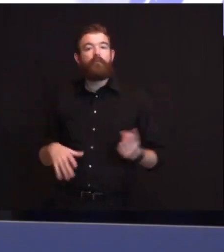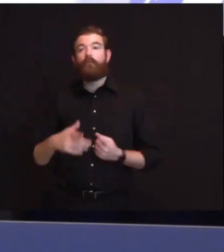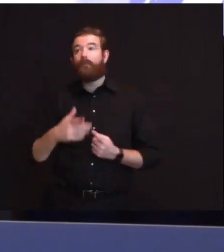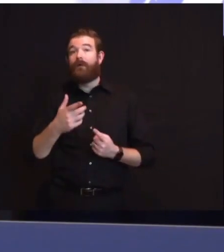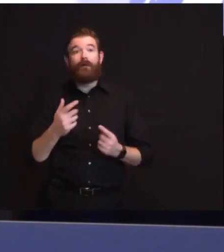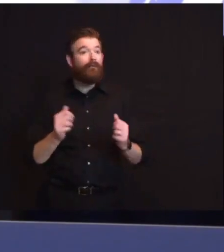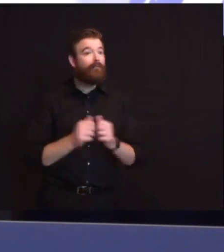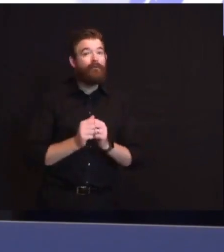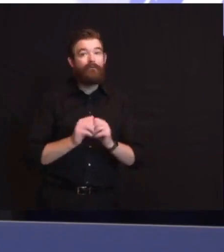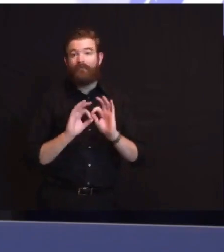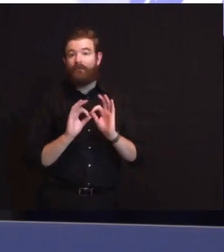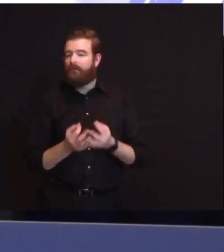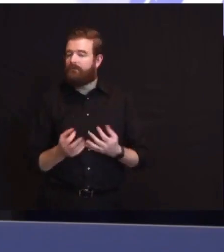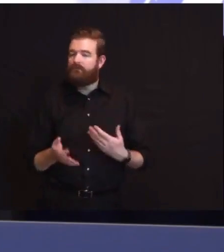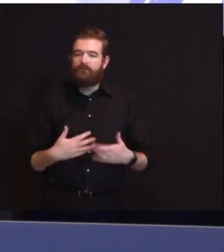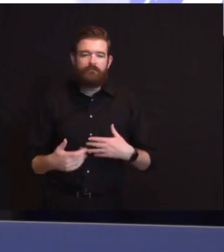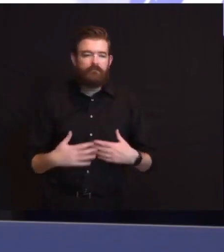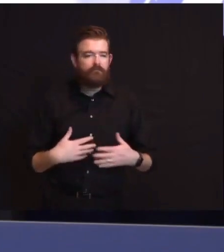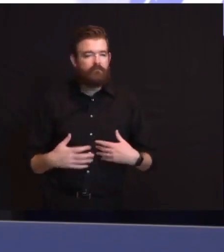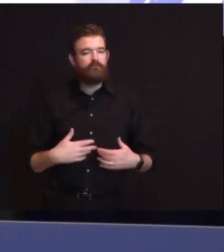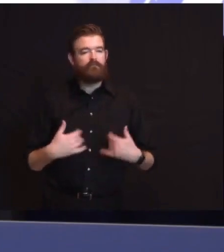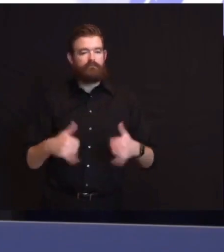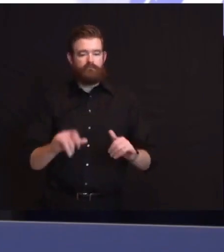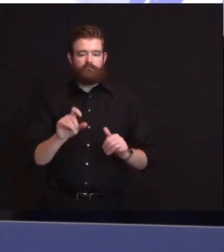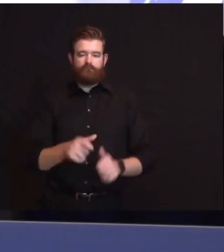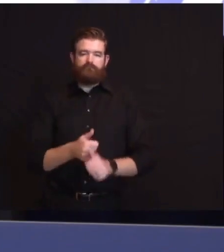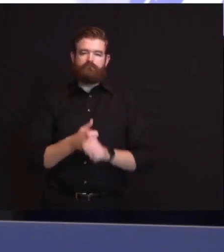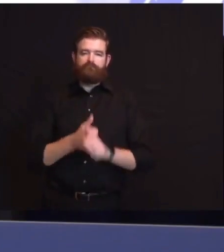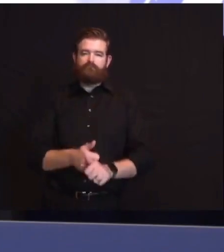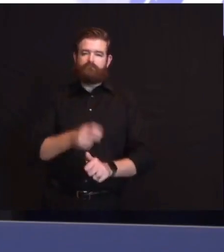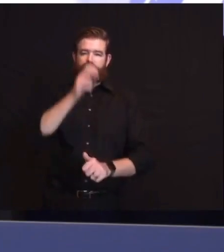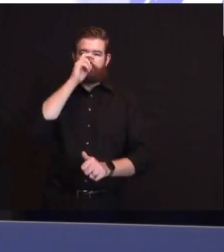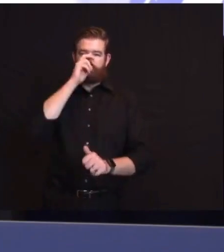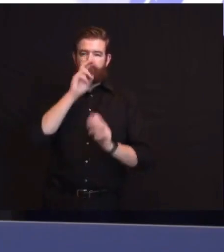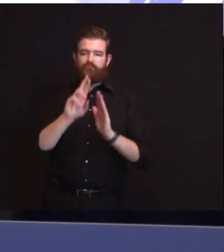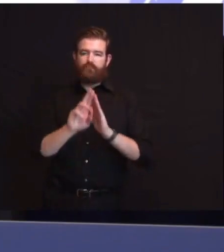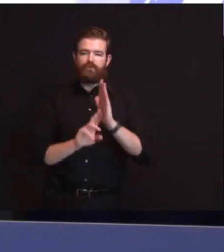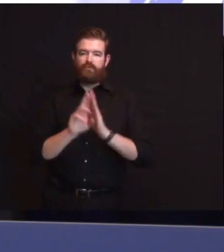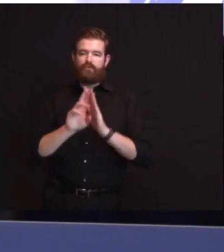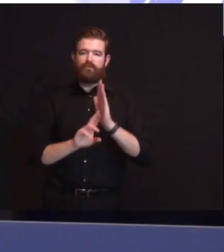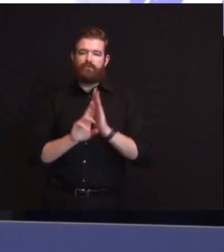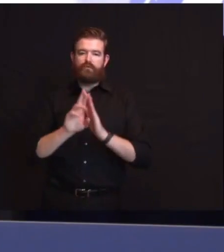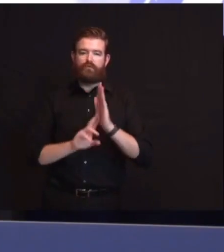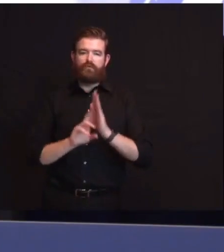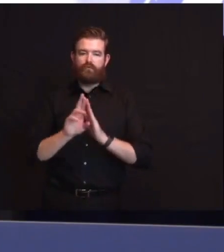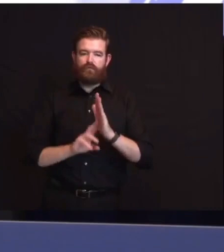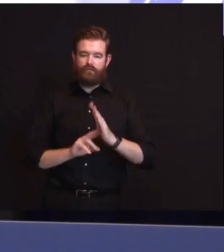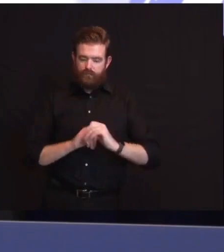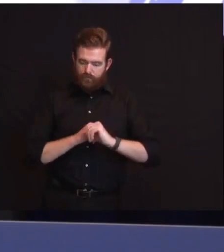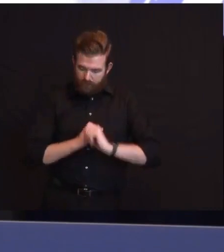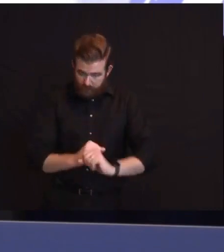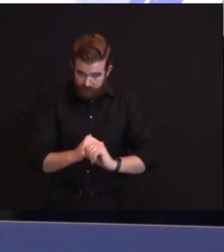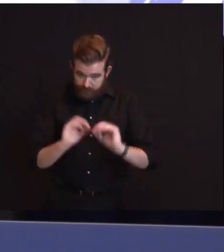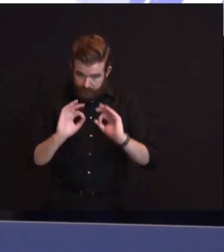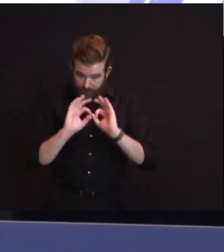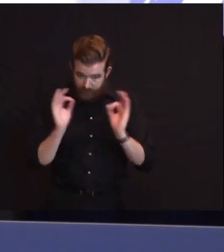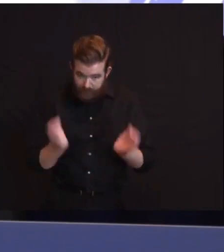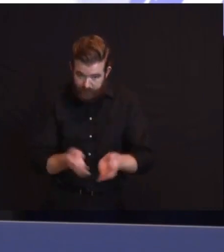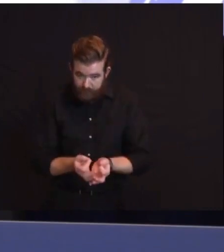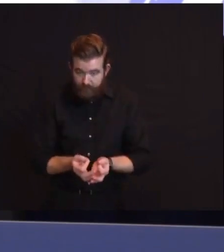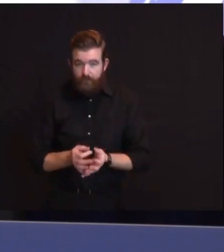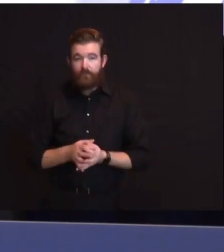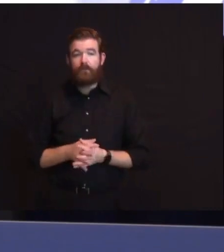must adhere to public health guidelines to keep our loved ones safe. There are several factors that contribute to the risk of